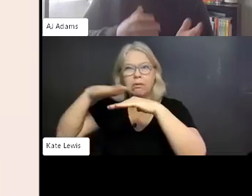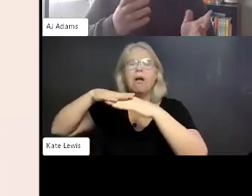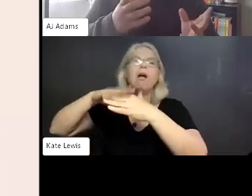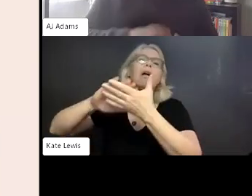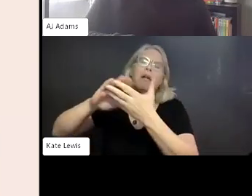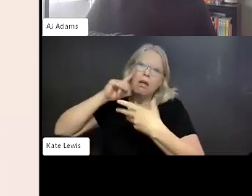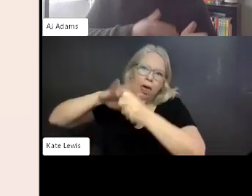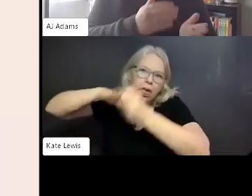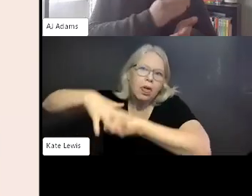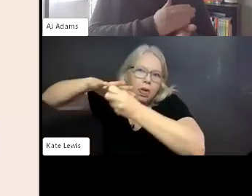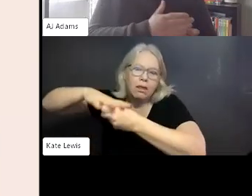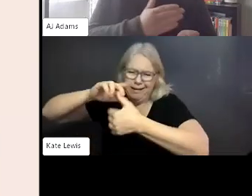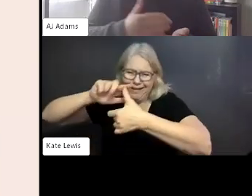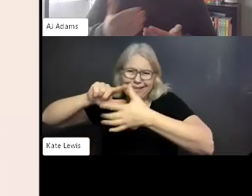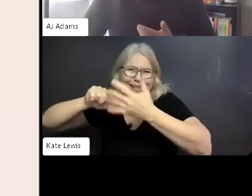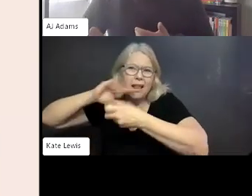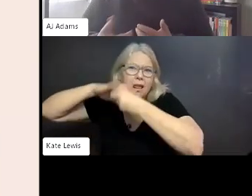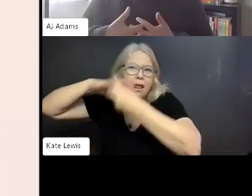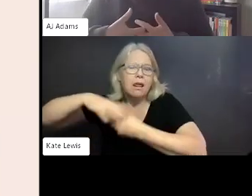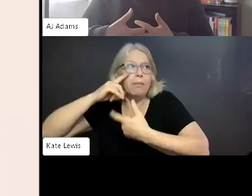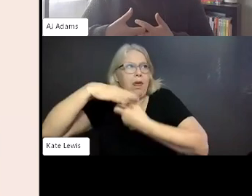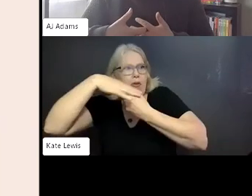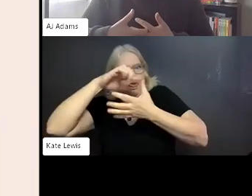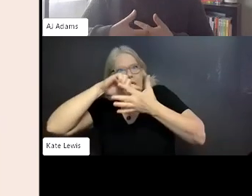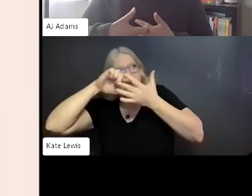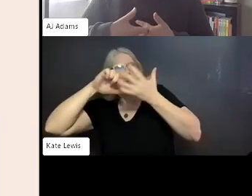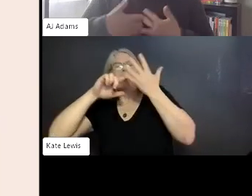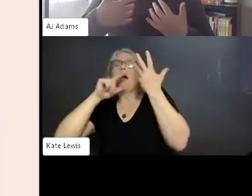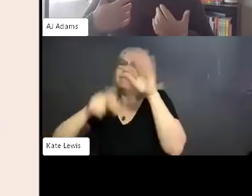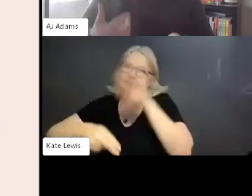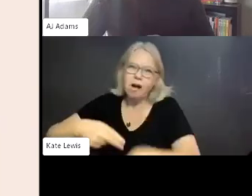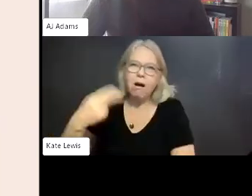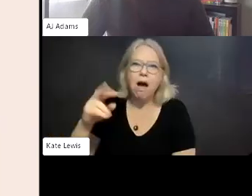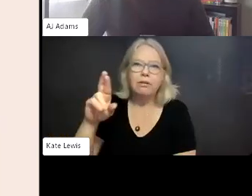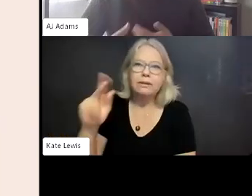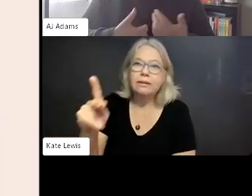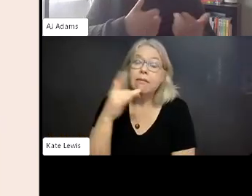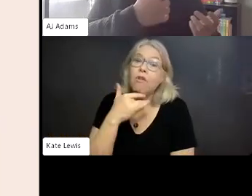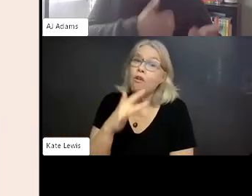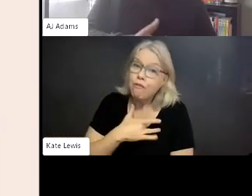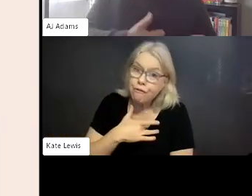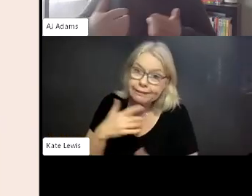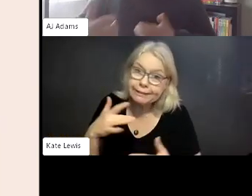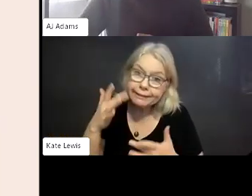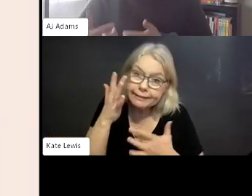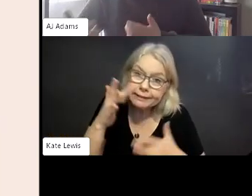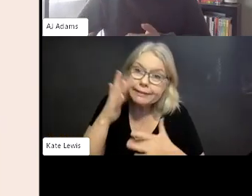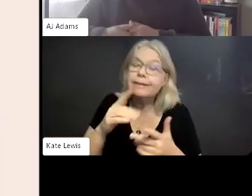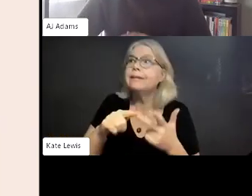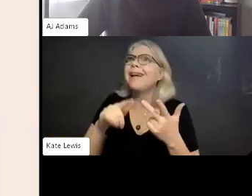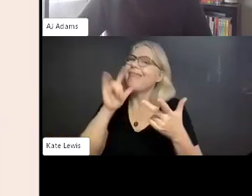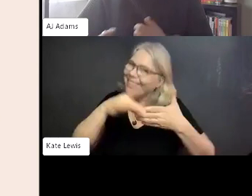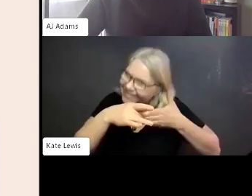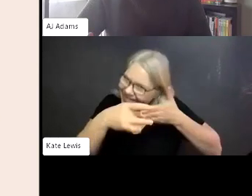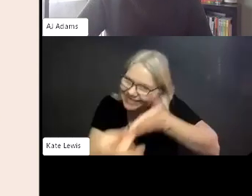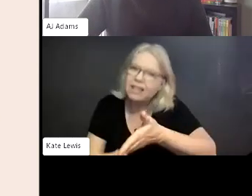stress, which again can increase your chances for having things like cardiovascular disease, which in turn can increase